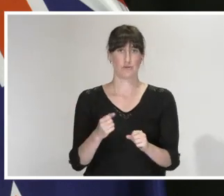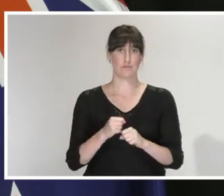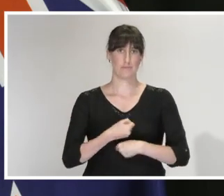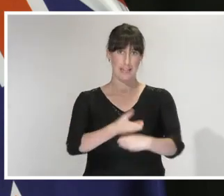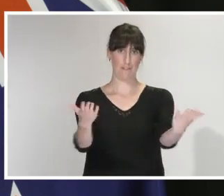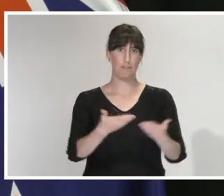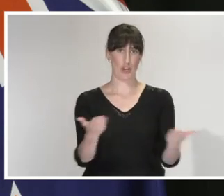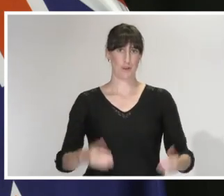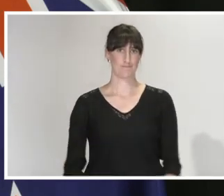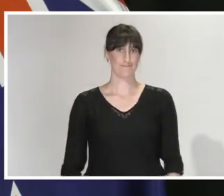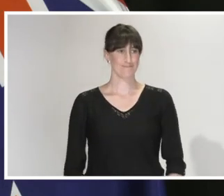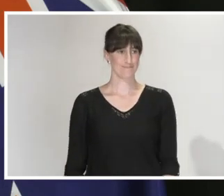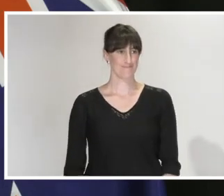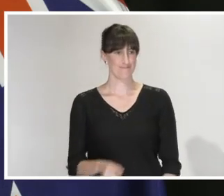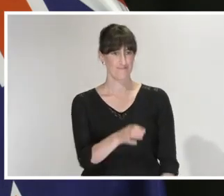Very good.